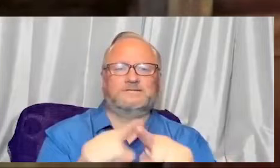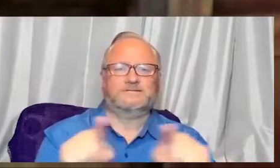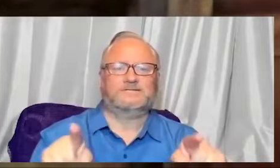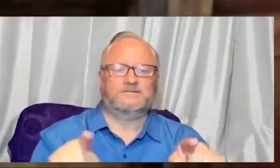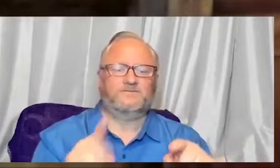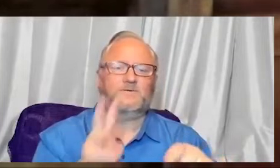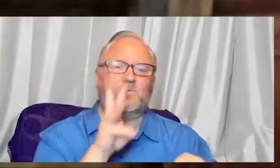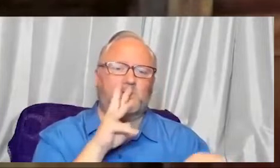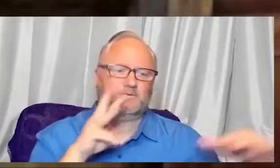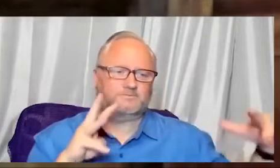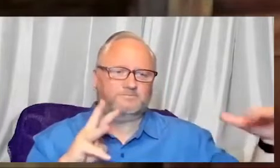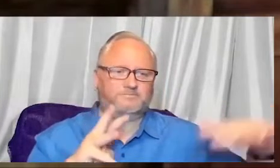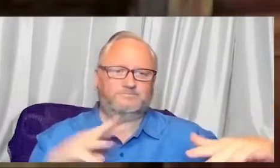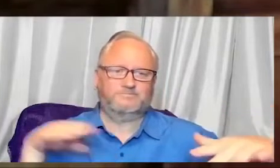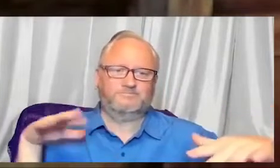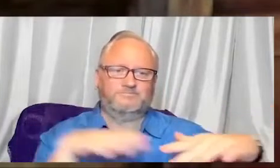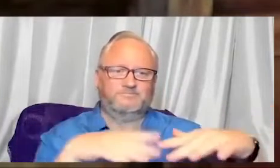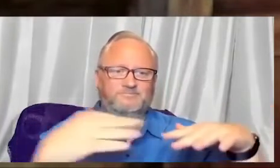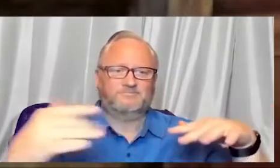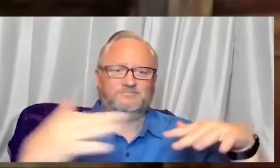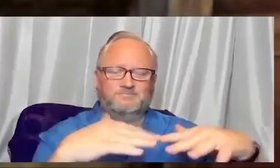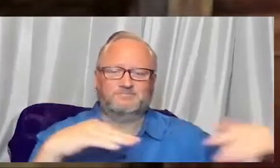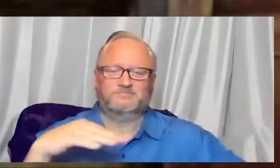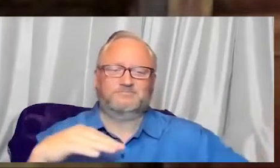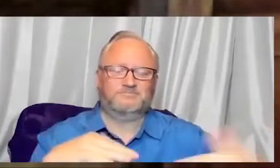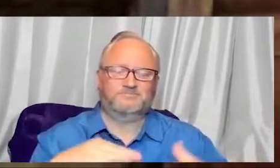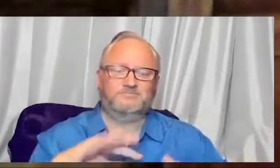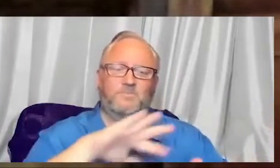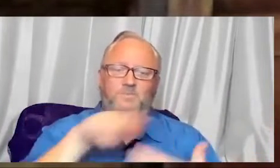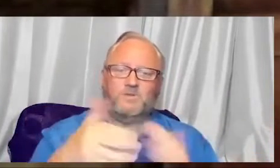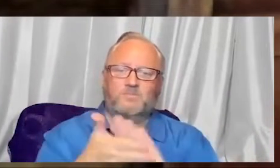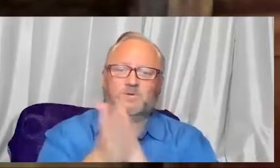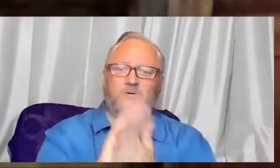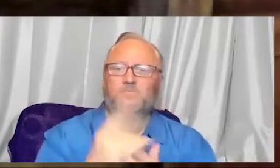waters, now one.